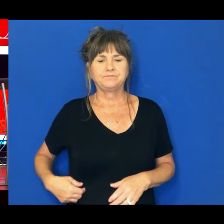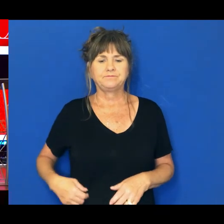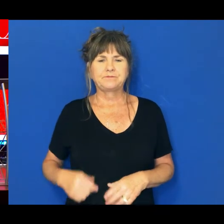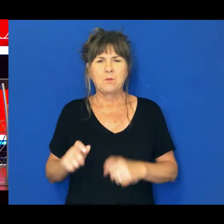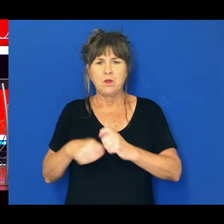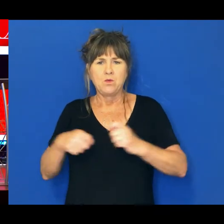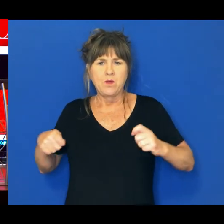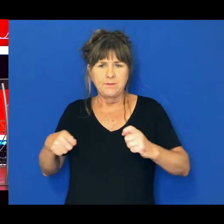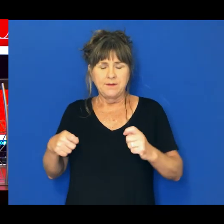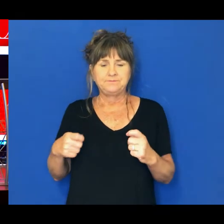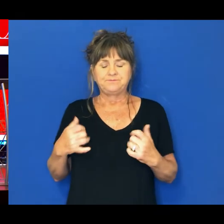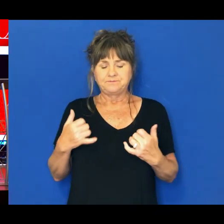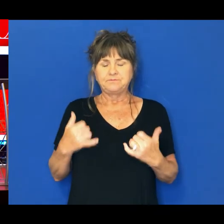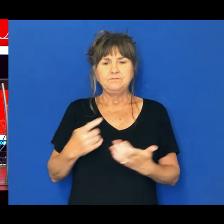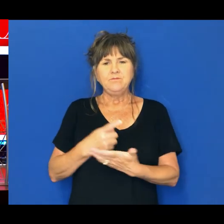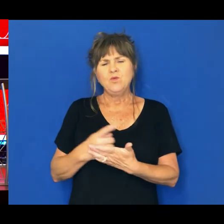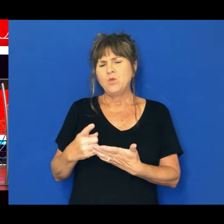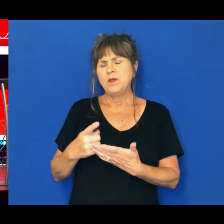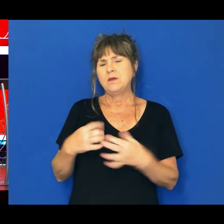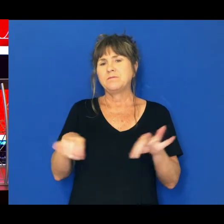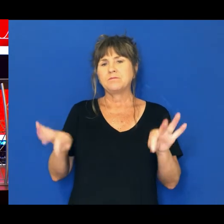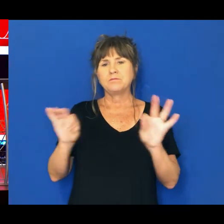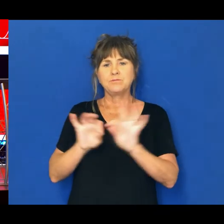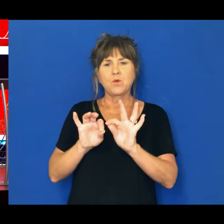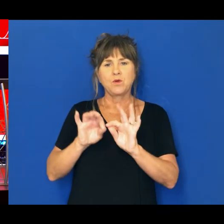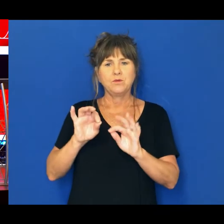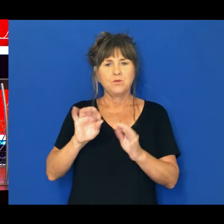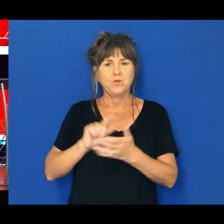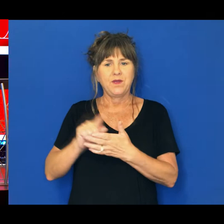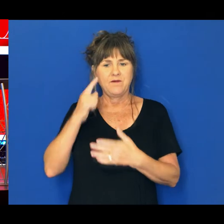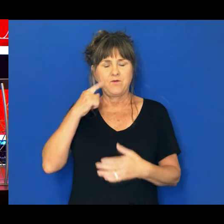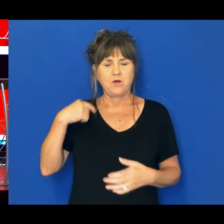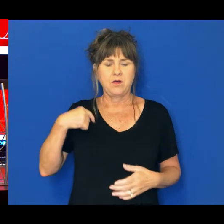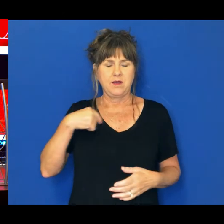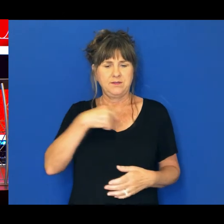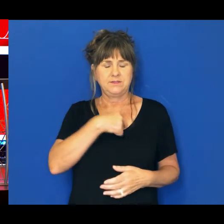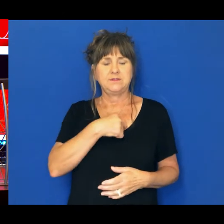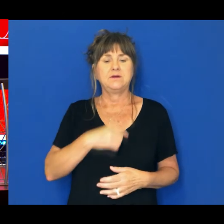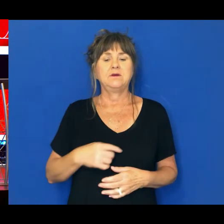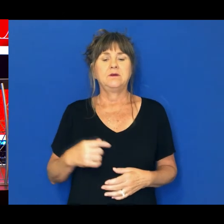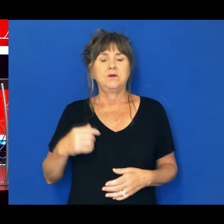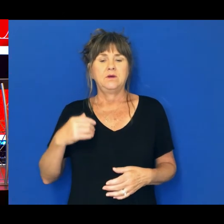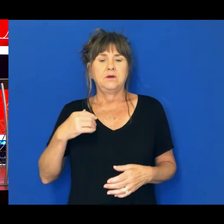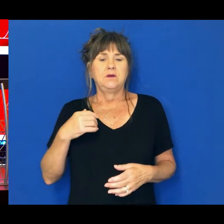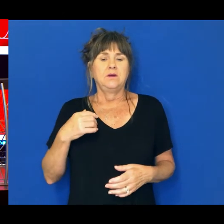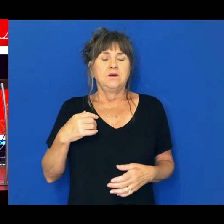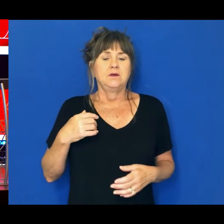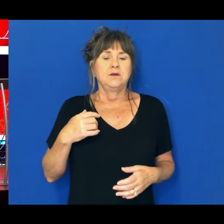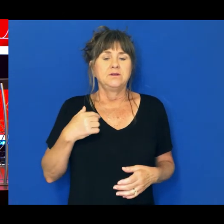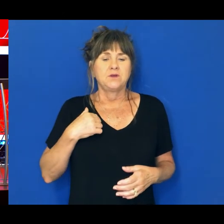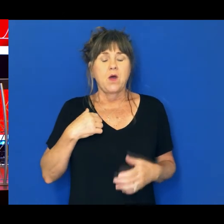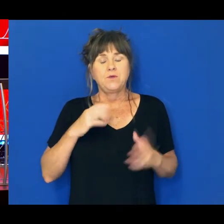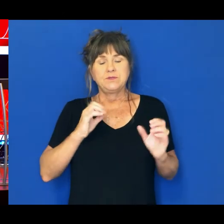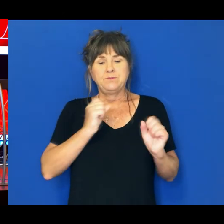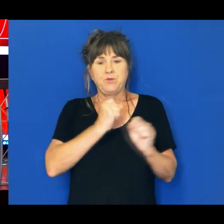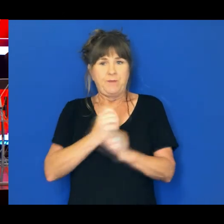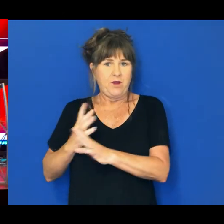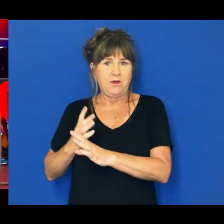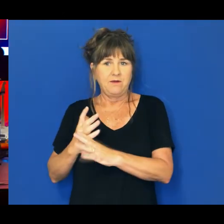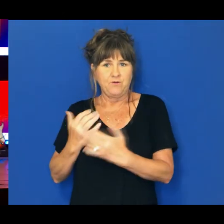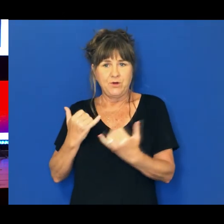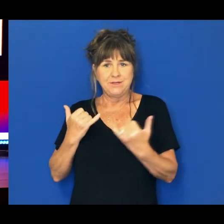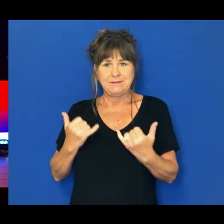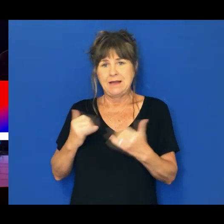want to bring it all together here. This week was a big week in the Gibson household. We had some moments, and I was getting ready for